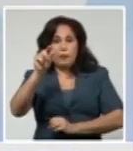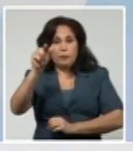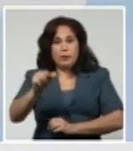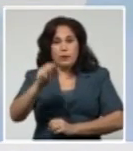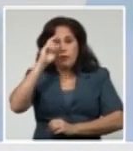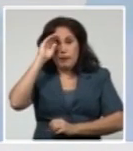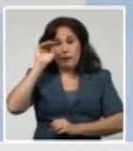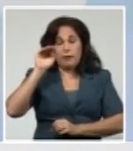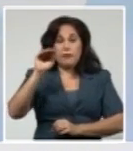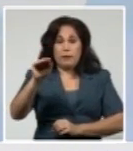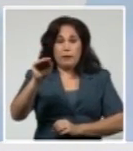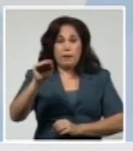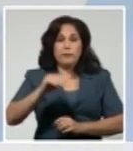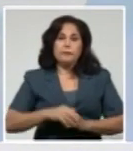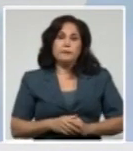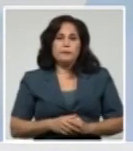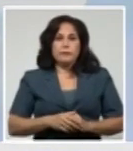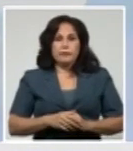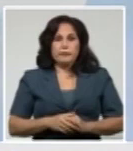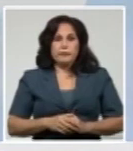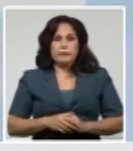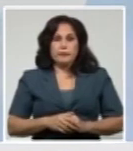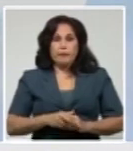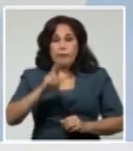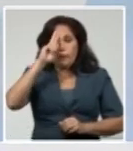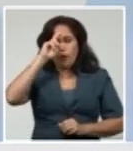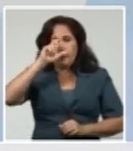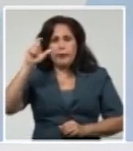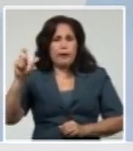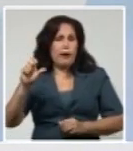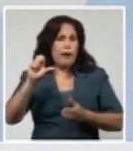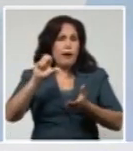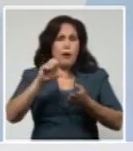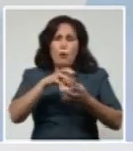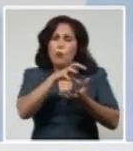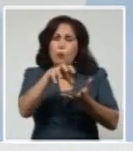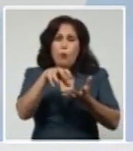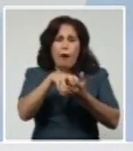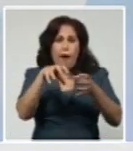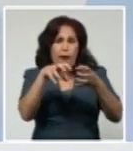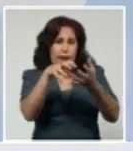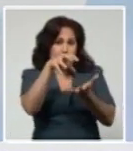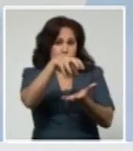Today, 2,062 people are hospitalized in Cuba.